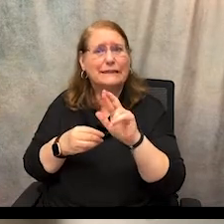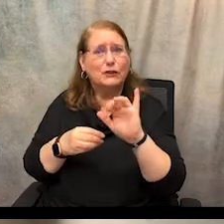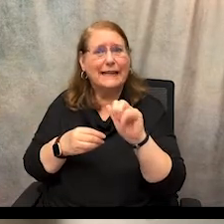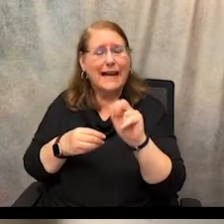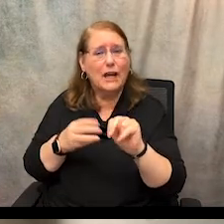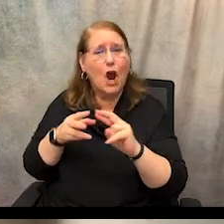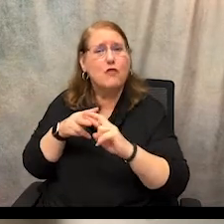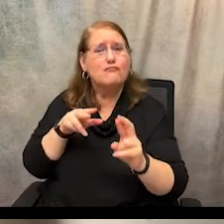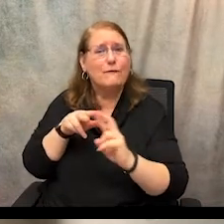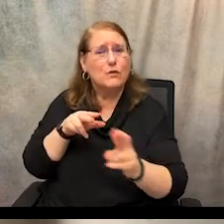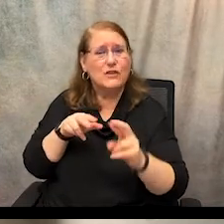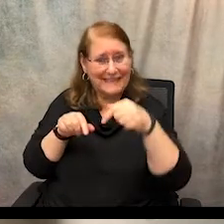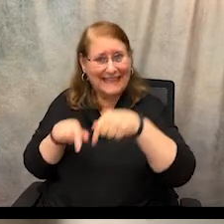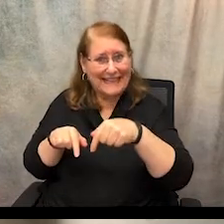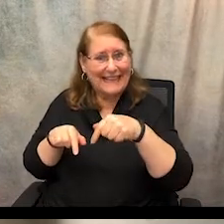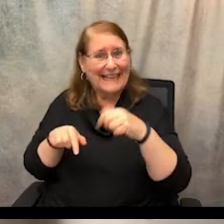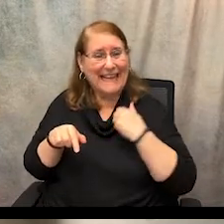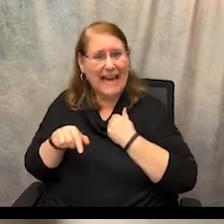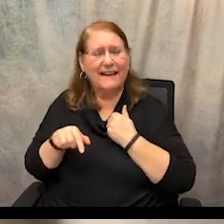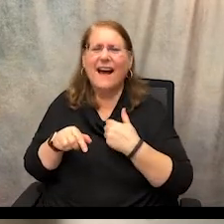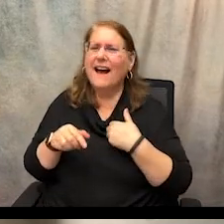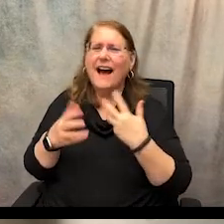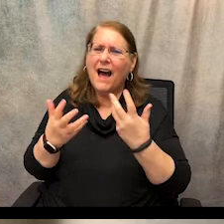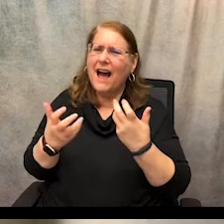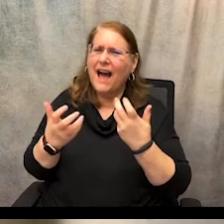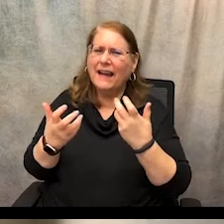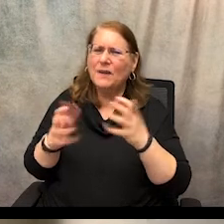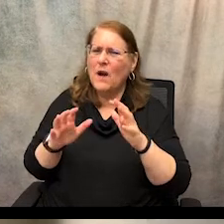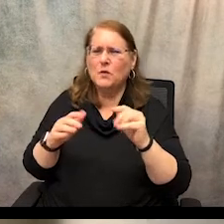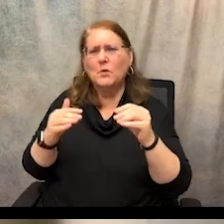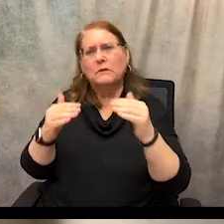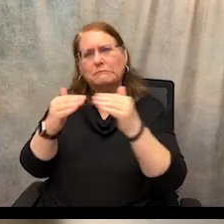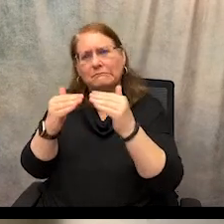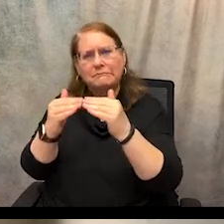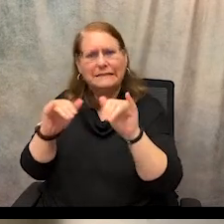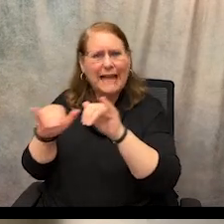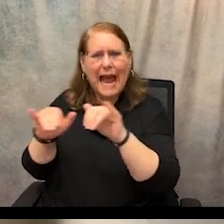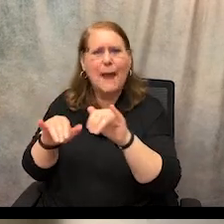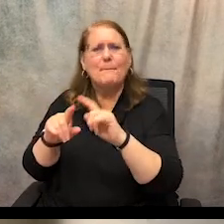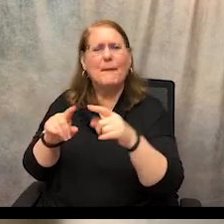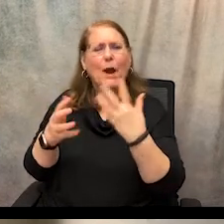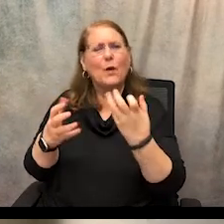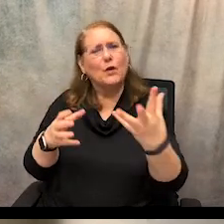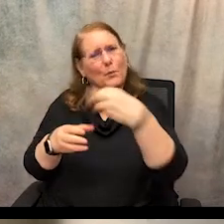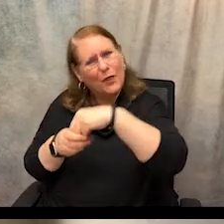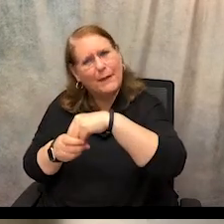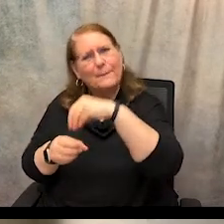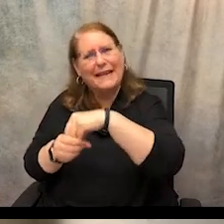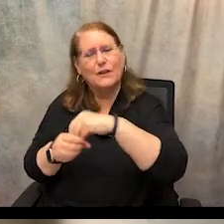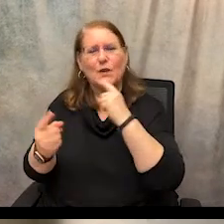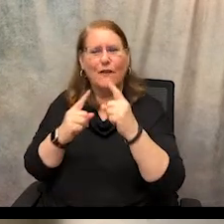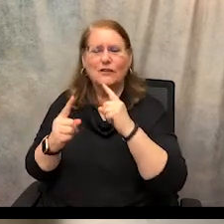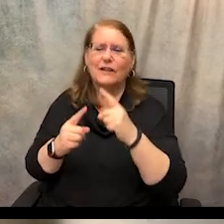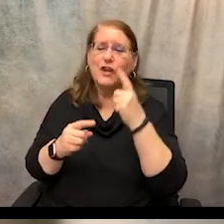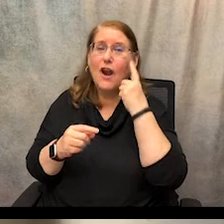to put these, not equate these experiences, but put them into conversation. And to do that, I felt like I had to